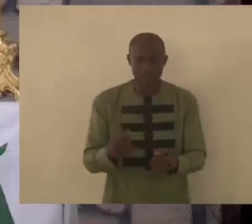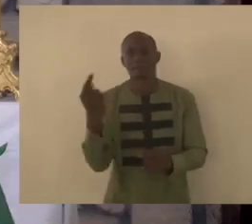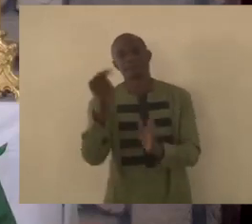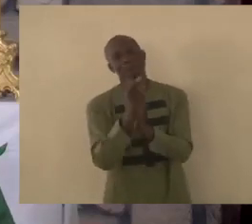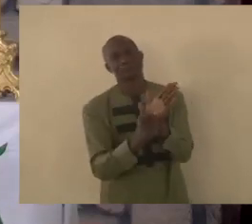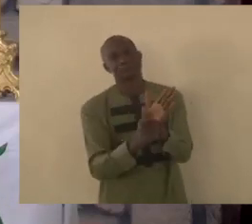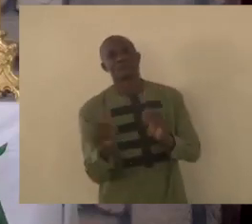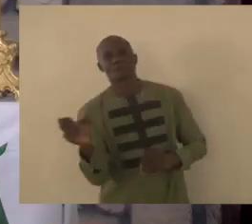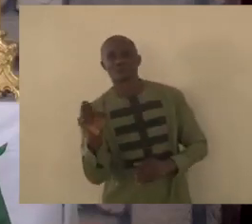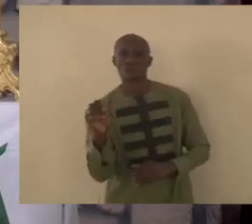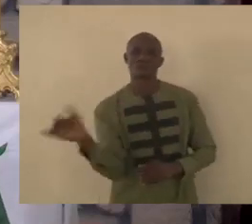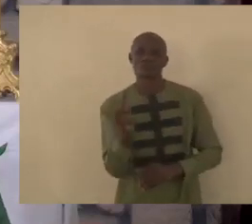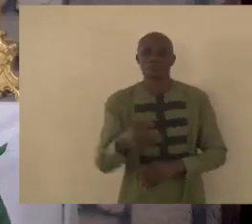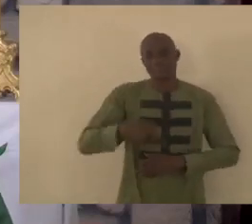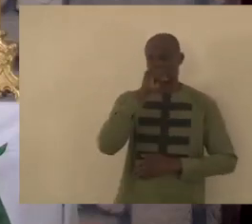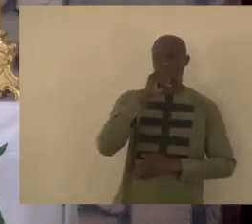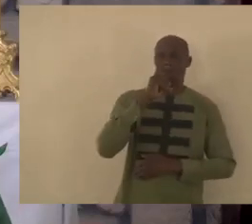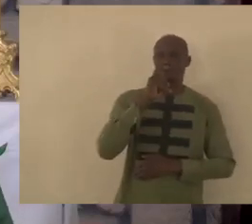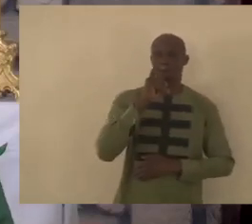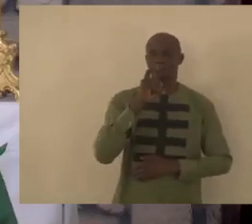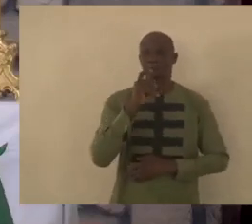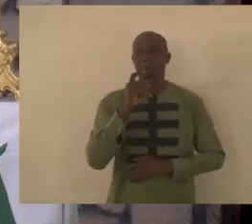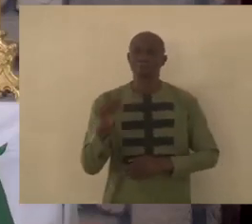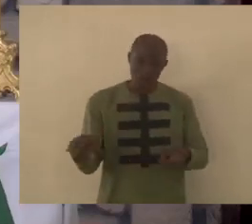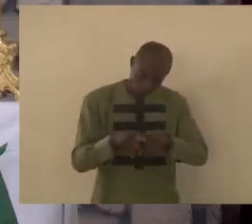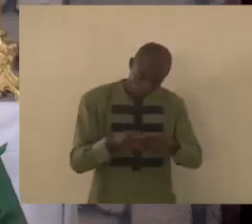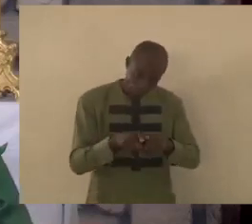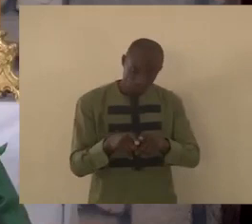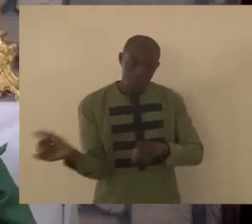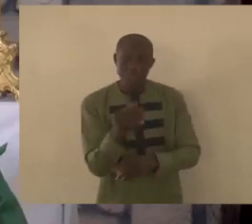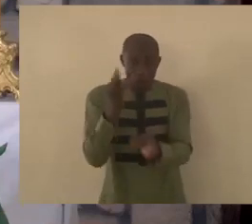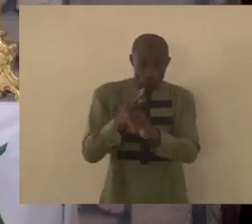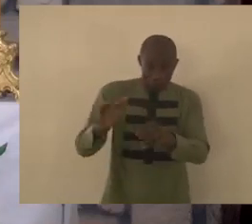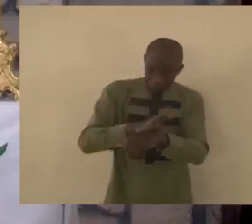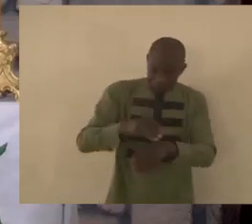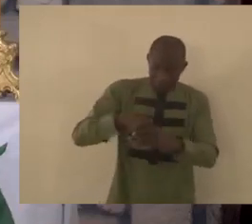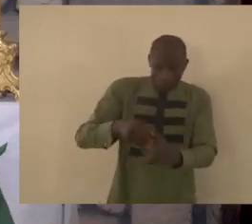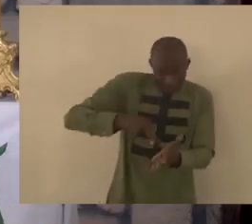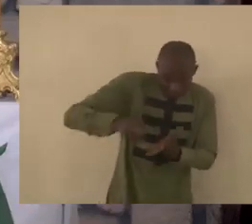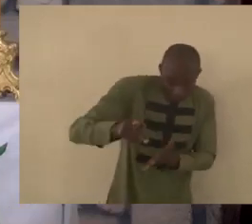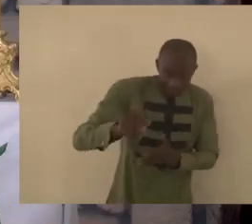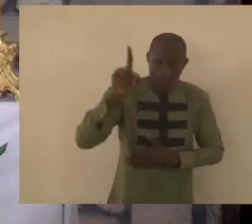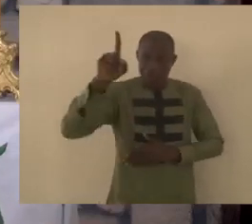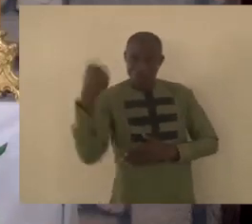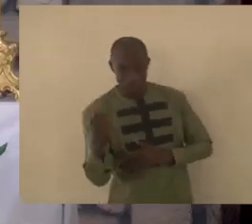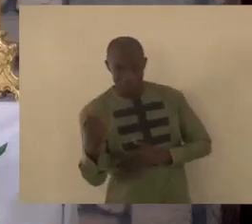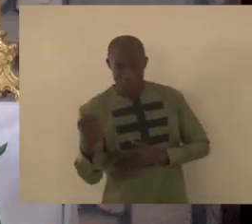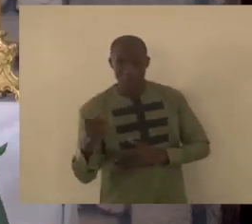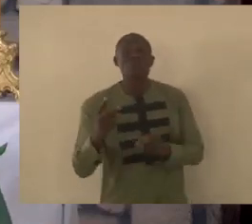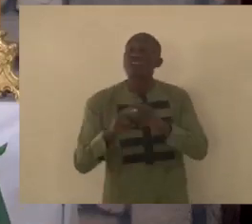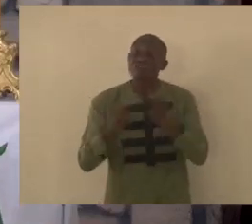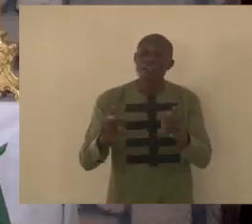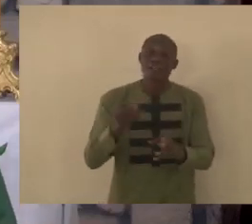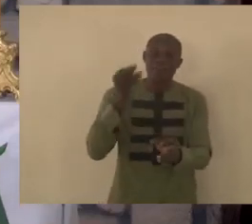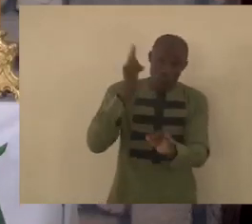breaking the law. So they were very strict. Also, they were faithful in paying their tithes.